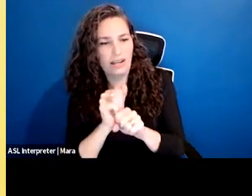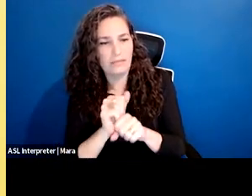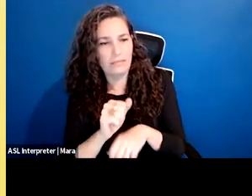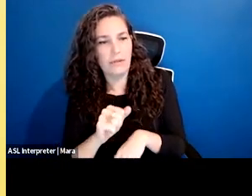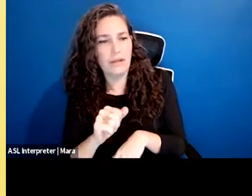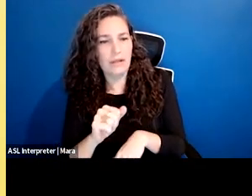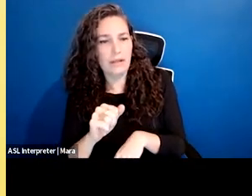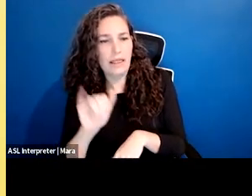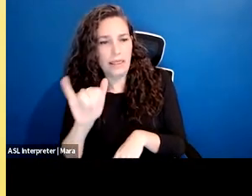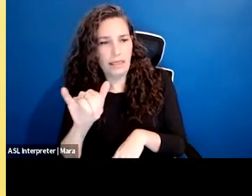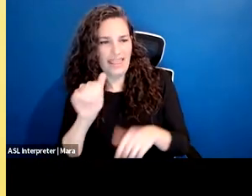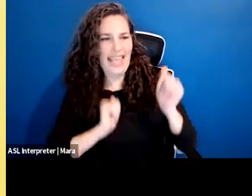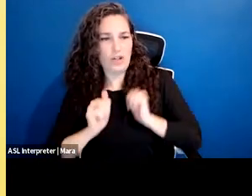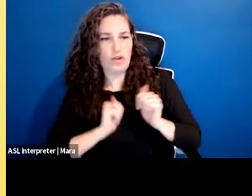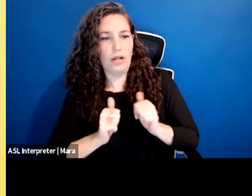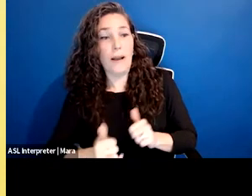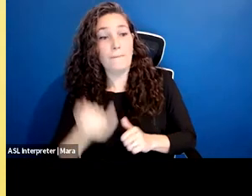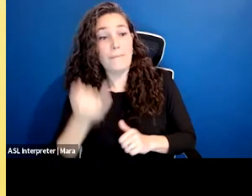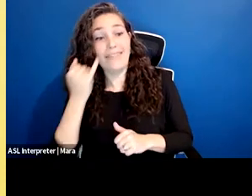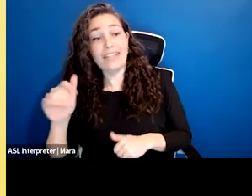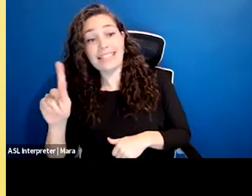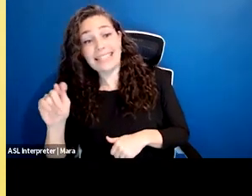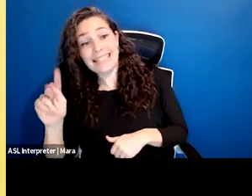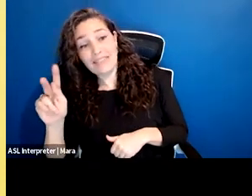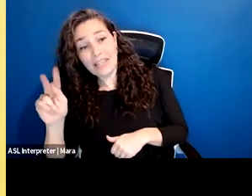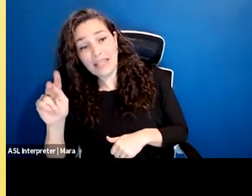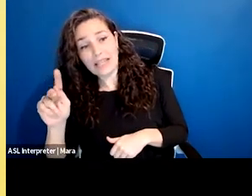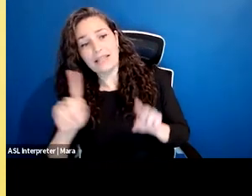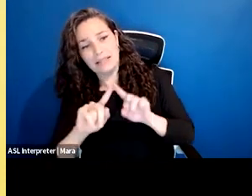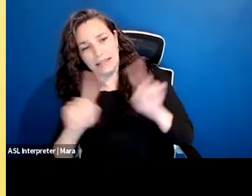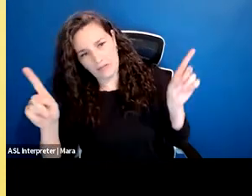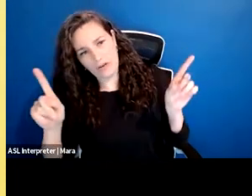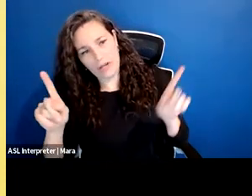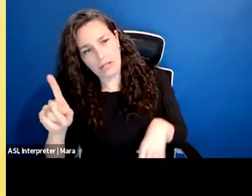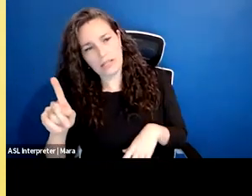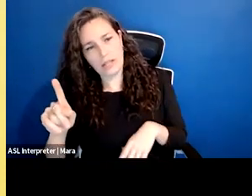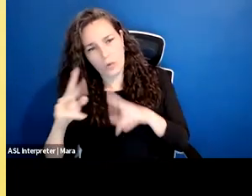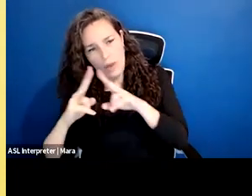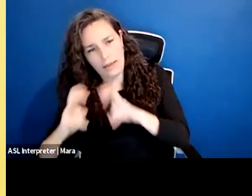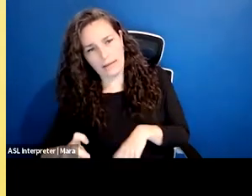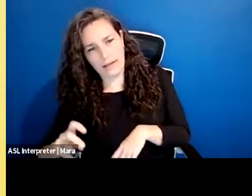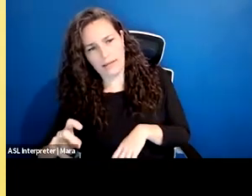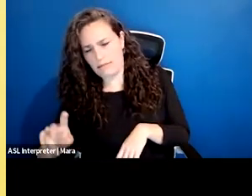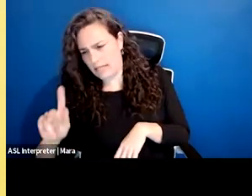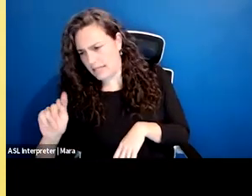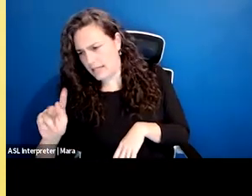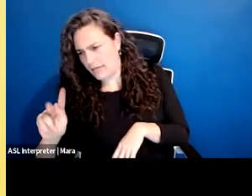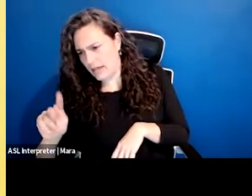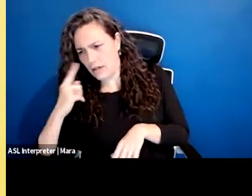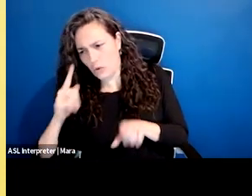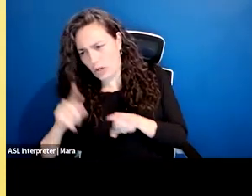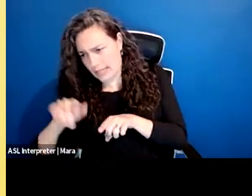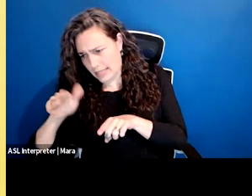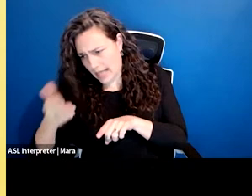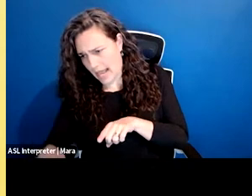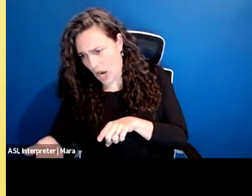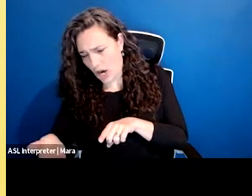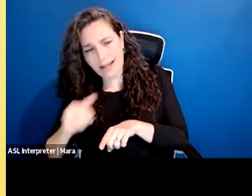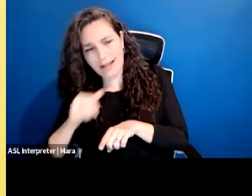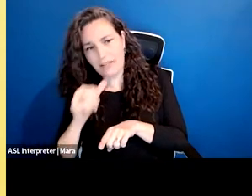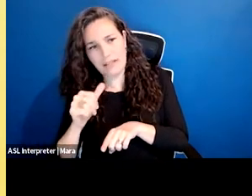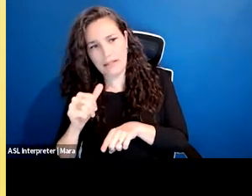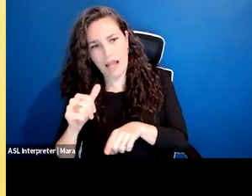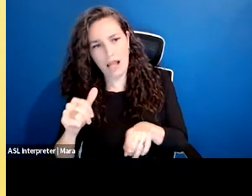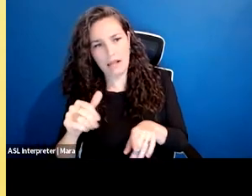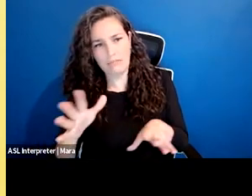media productions, you're going to go to the television agreement, see if what you're looking for is there. And if it's not, it means it's not modified by the television